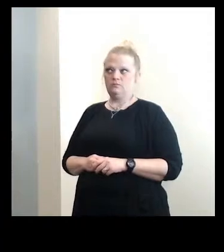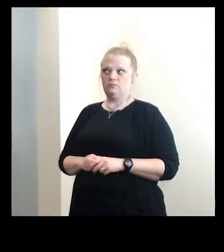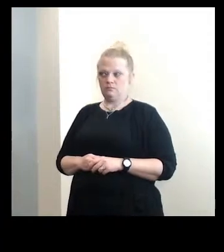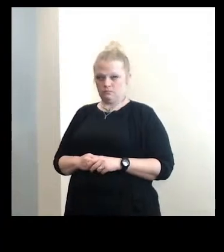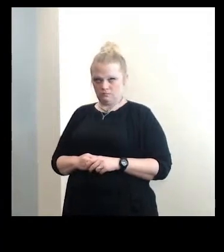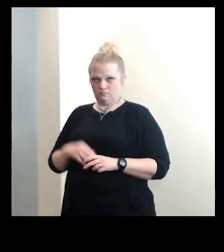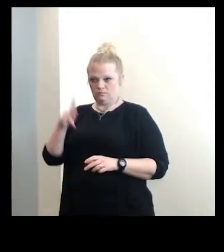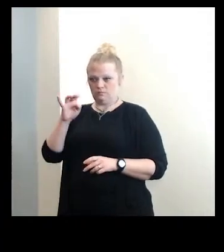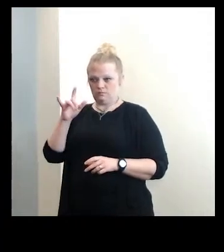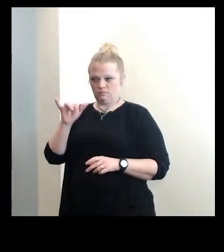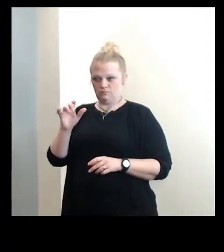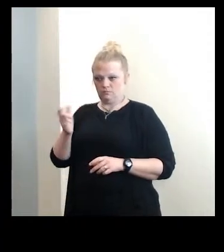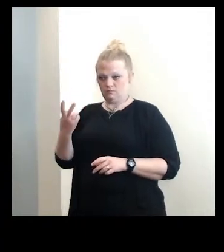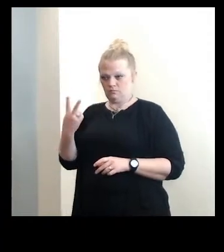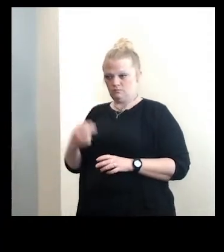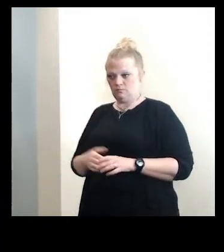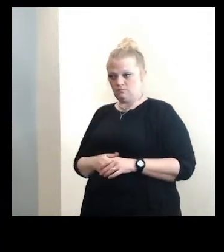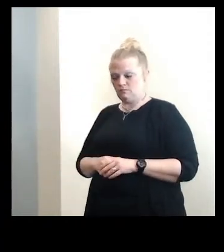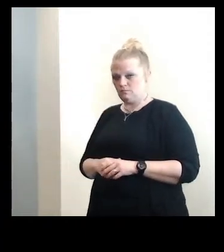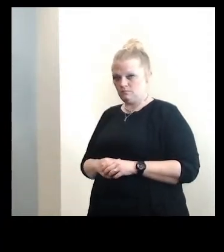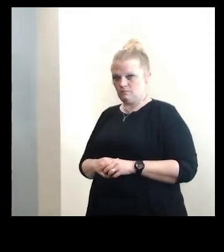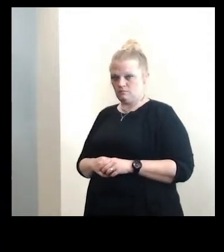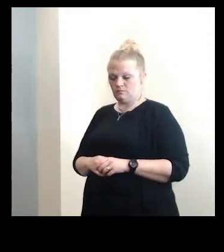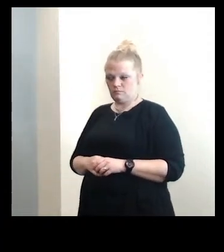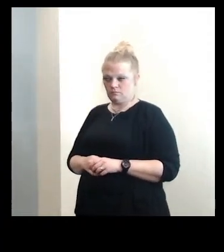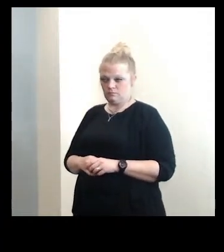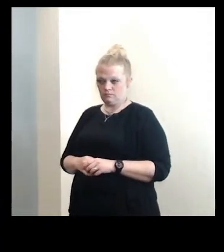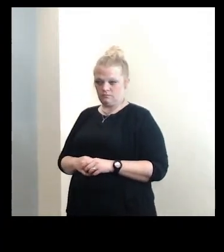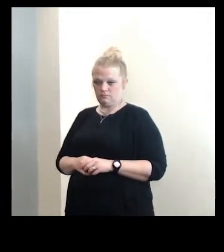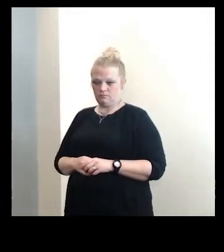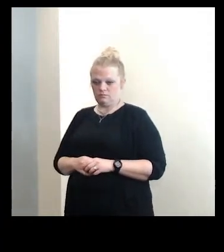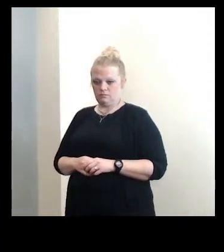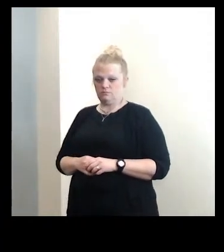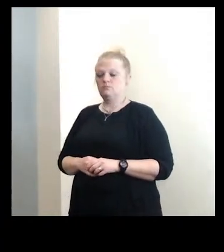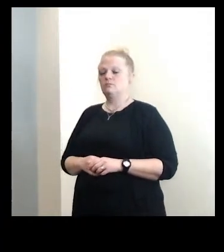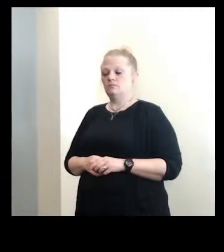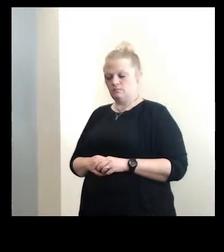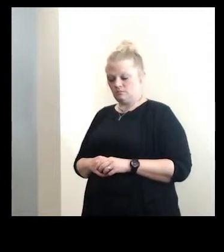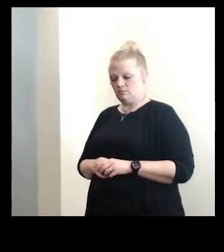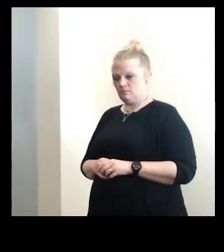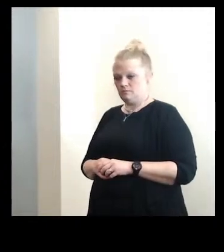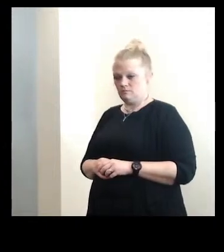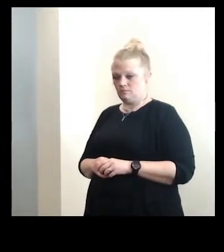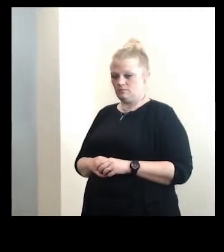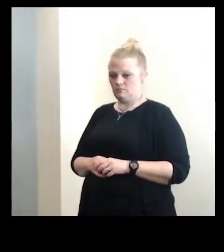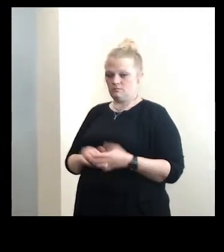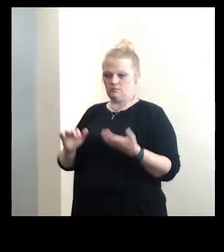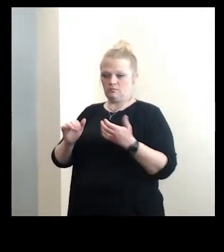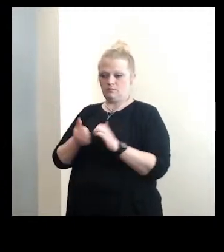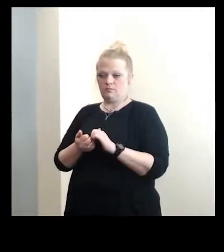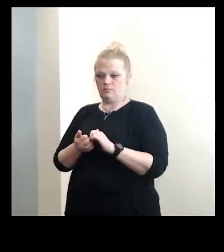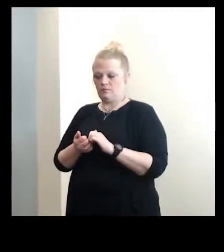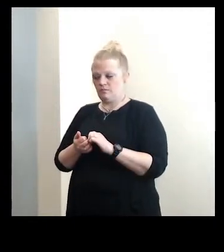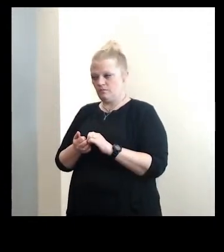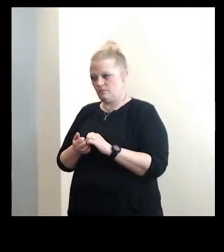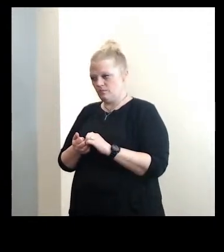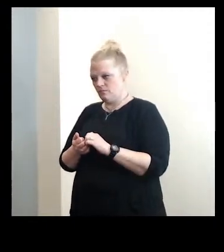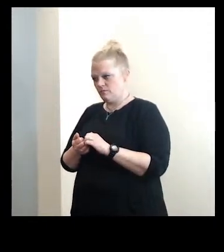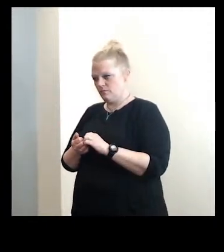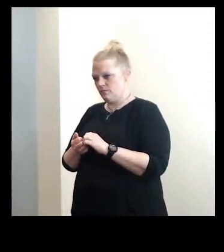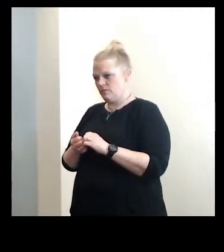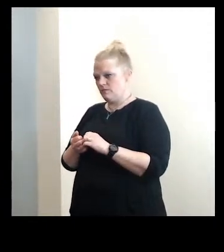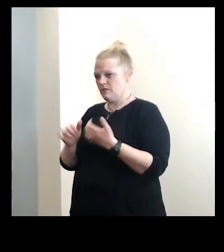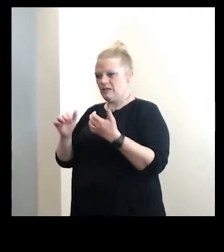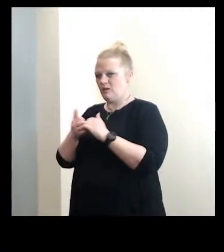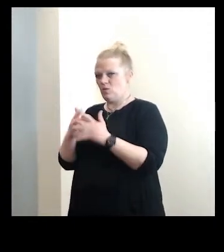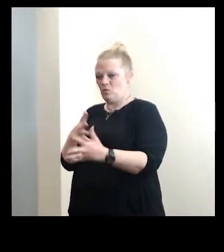If not, Kelly, any more questions from WGRZ? Sure. How do you close that gap with the zip codes that don't